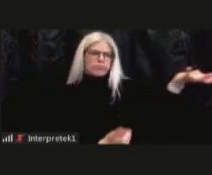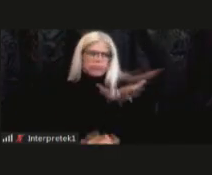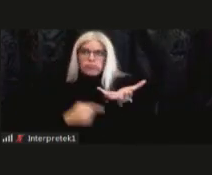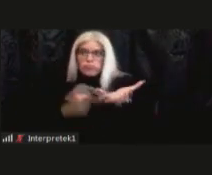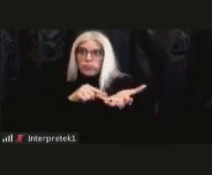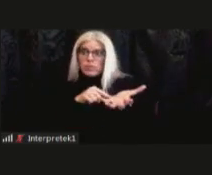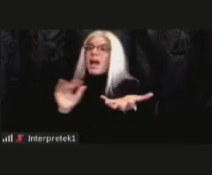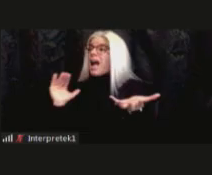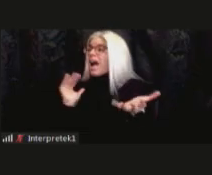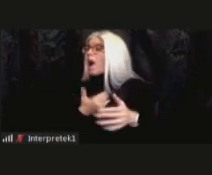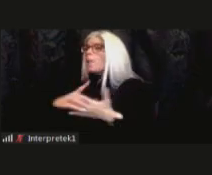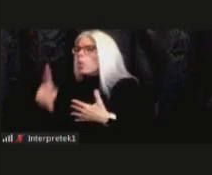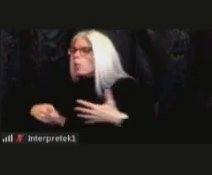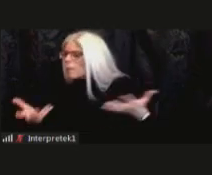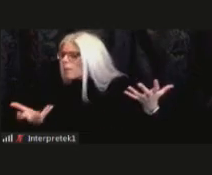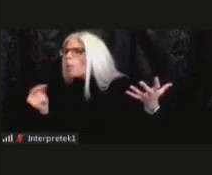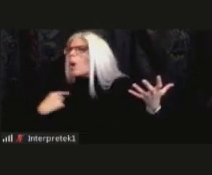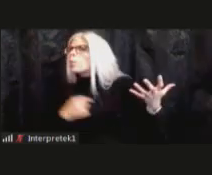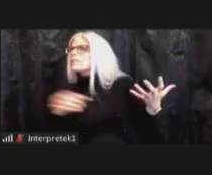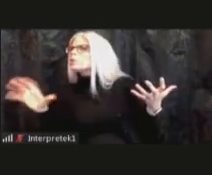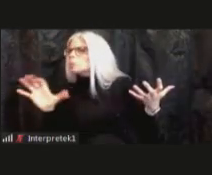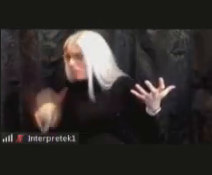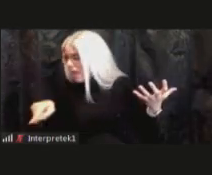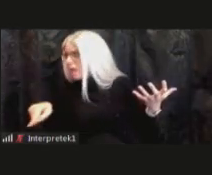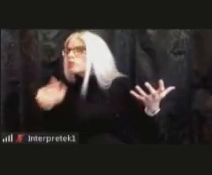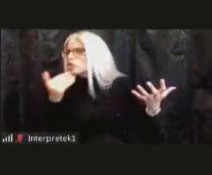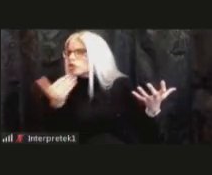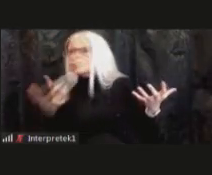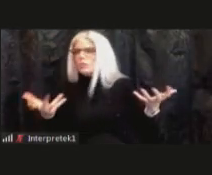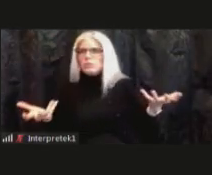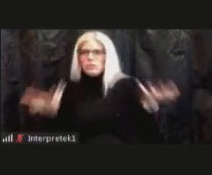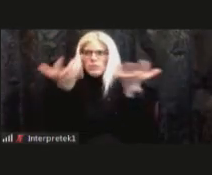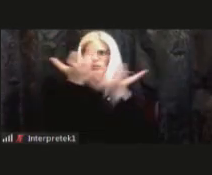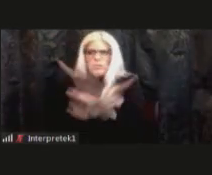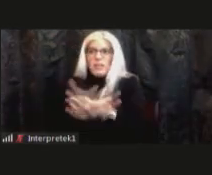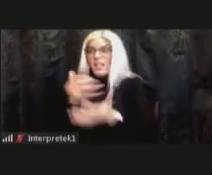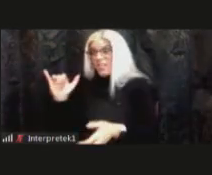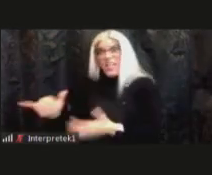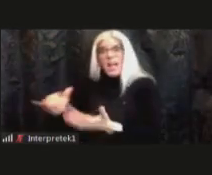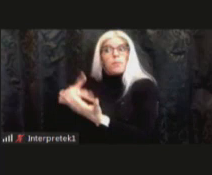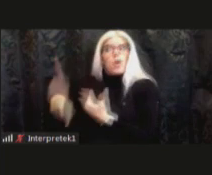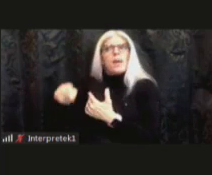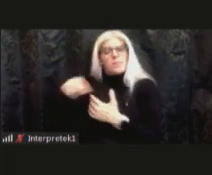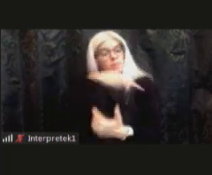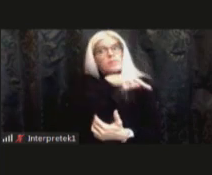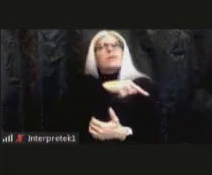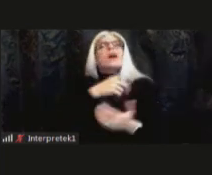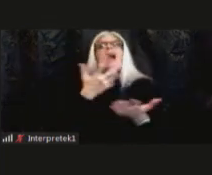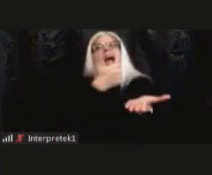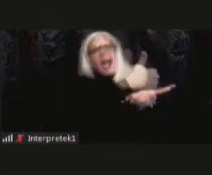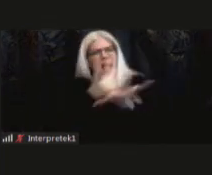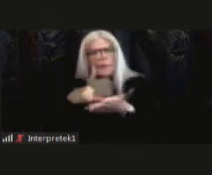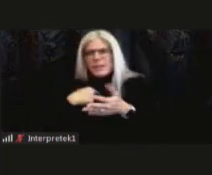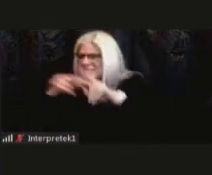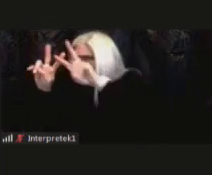doing what they say they want to do? And the program design evaluation tool helped us analyze just that. You can see the tool,